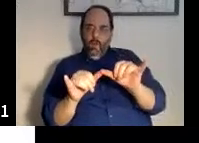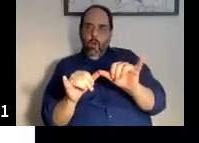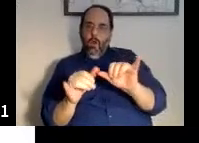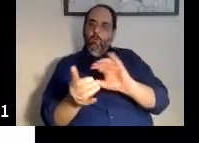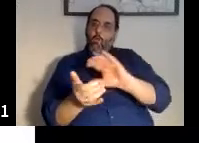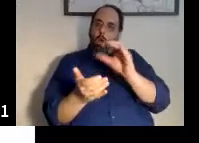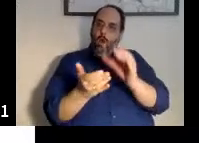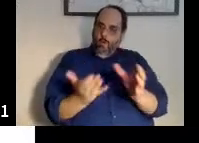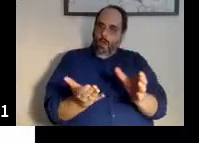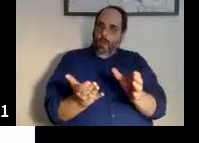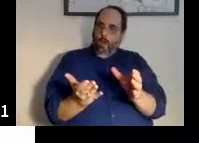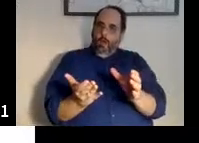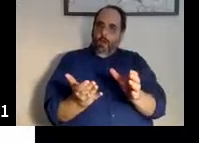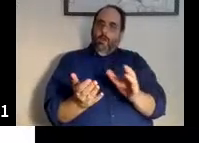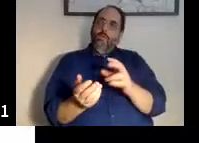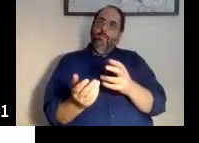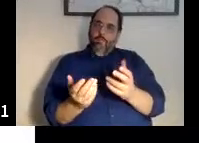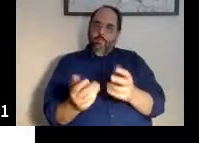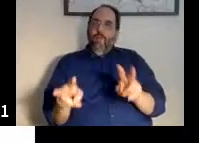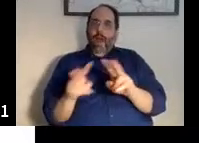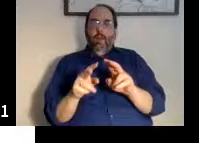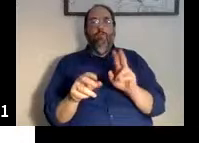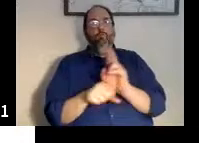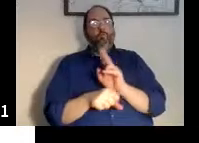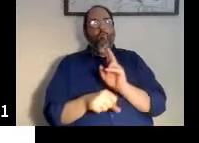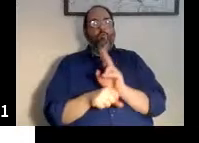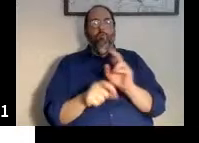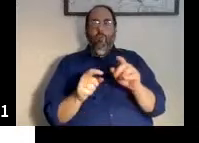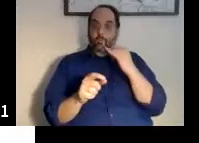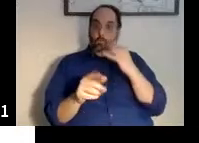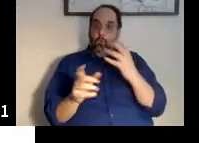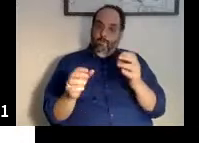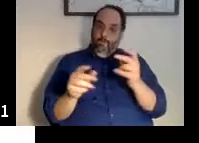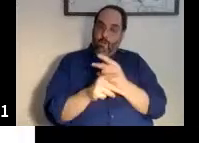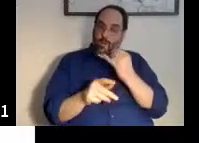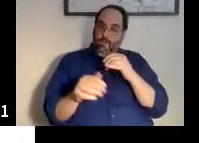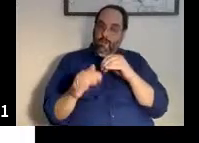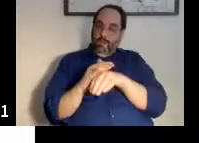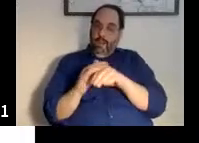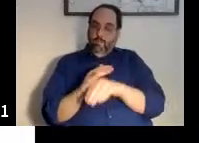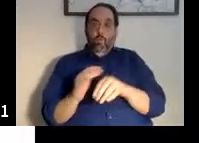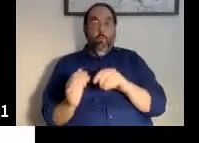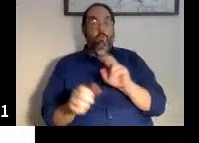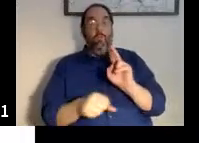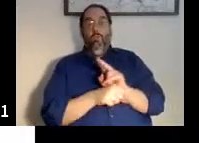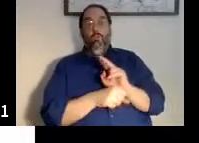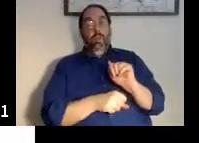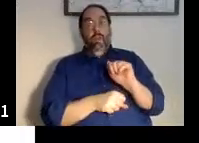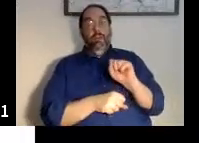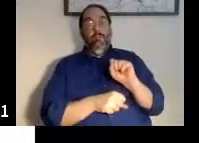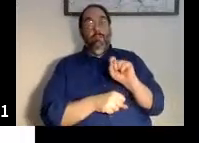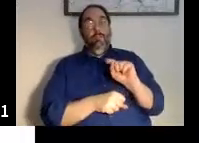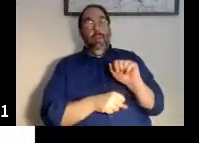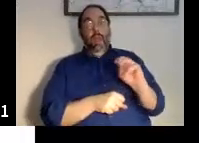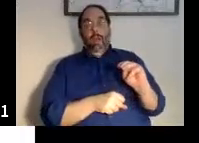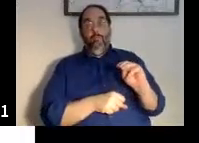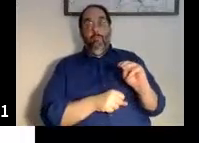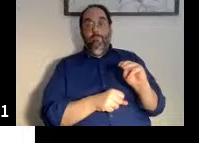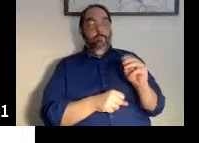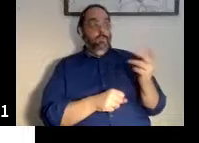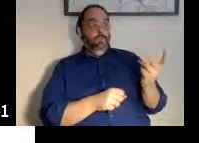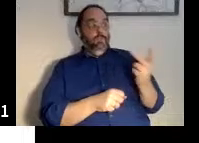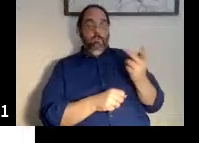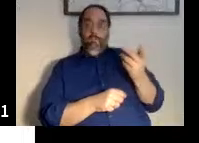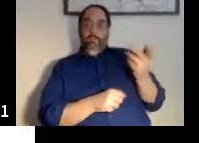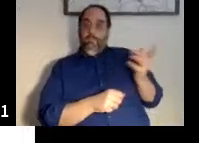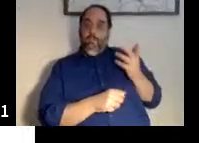should be used to determine accessibility. We've worked with ASTM now for 20 years to try to implement the field